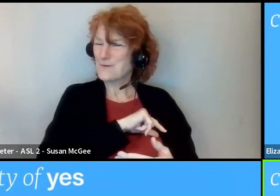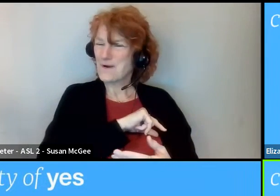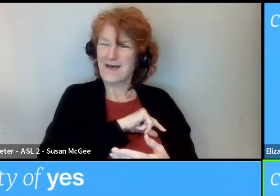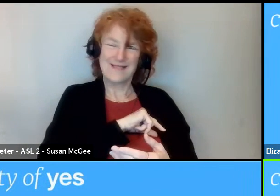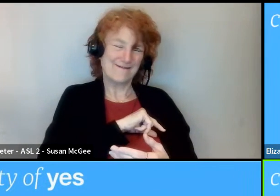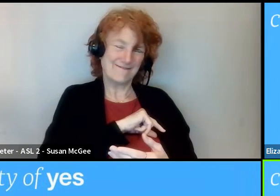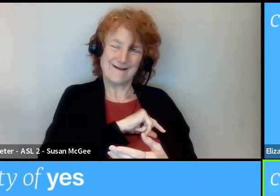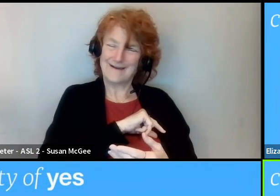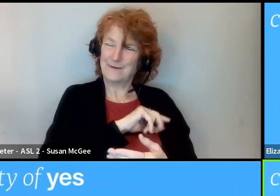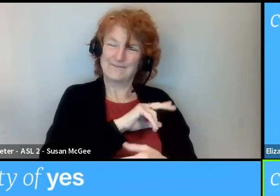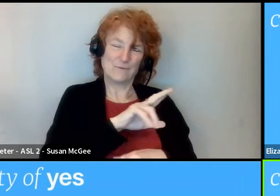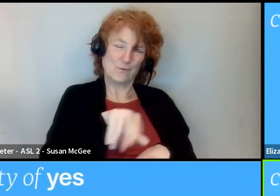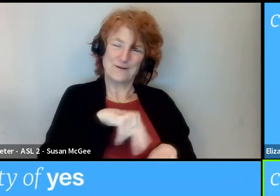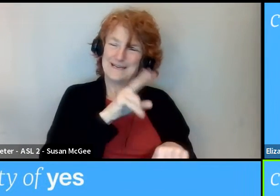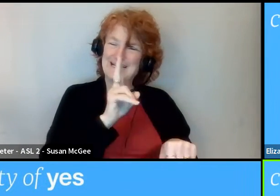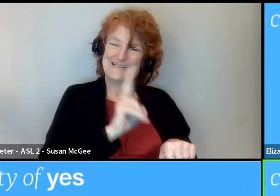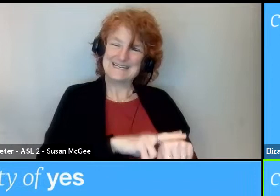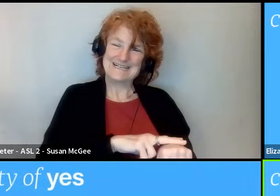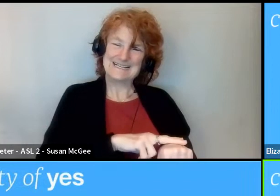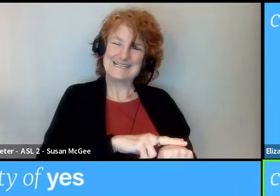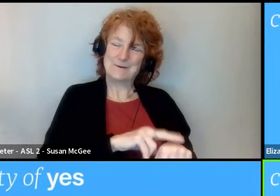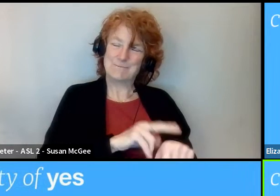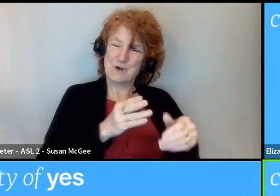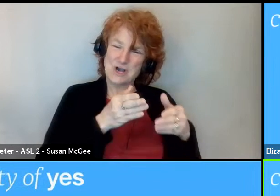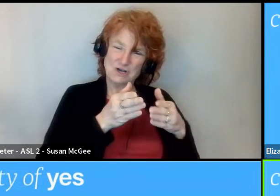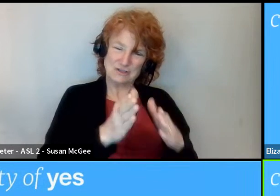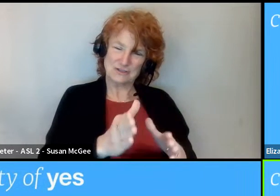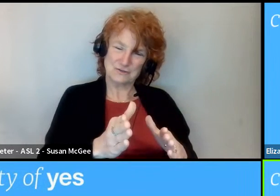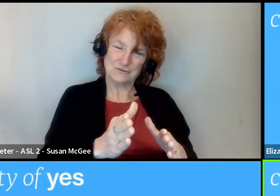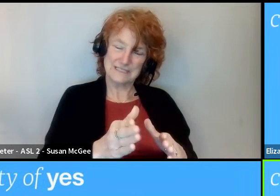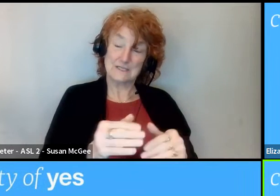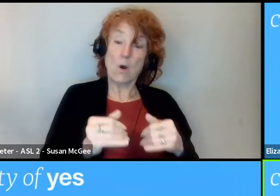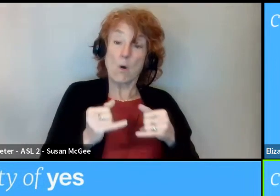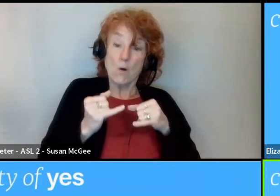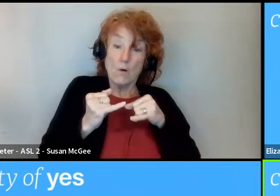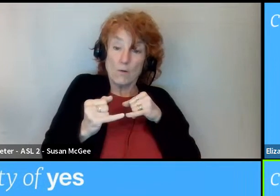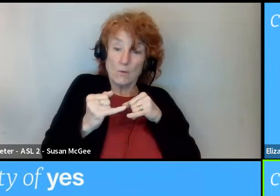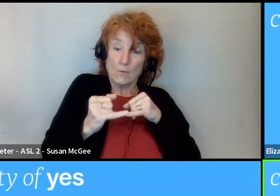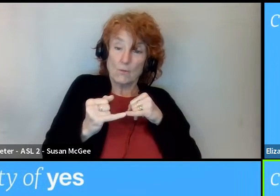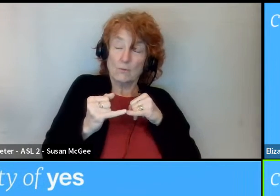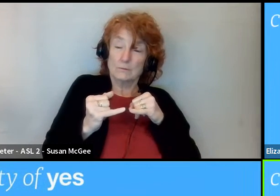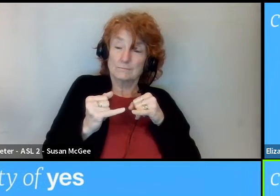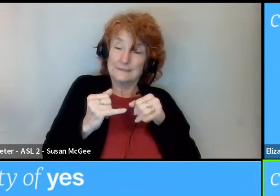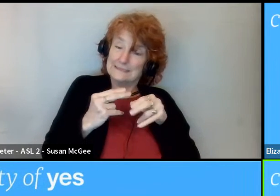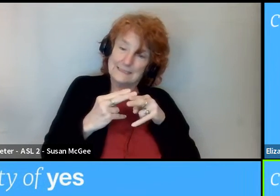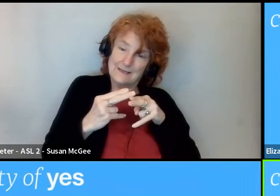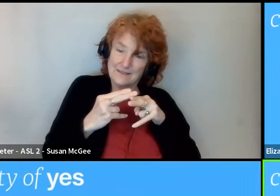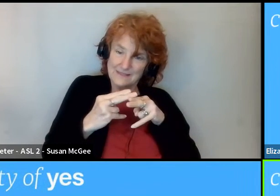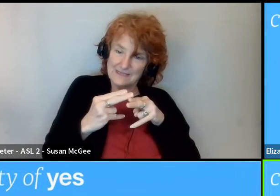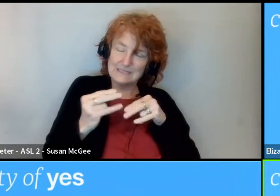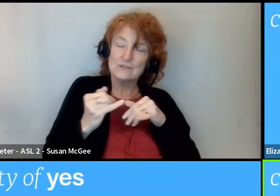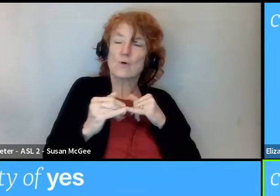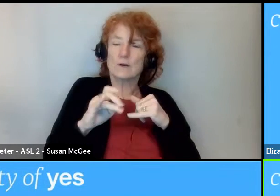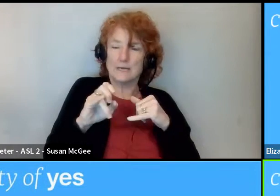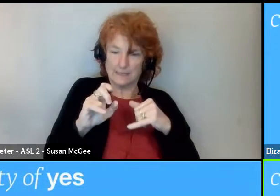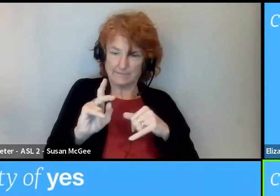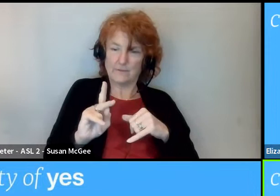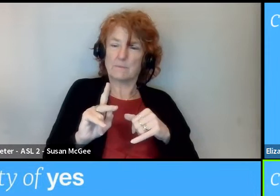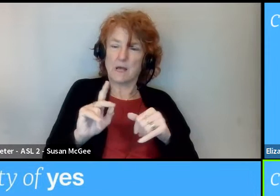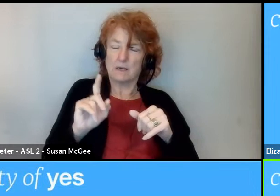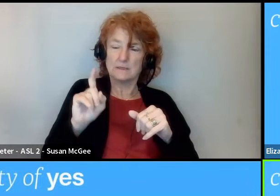width in Rosedale either, or the short end of a block. And so that kind of narrows it down. You got to meet all those